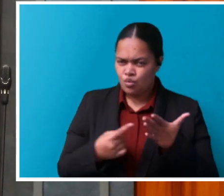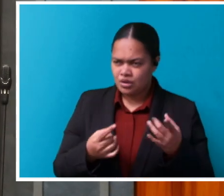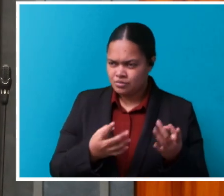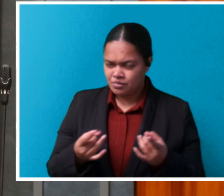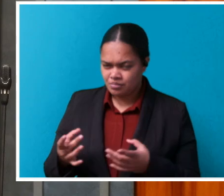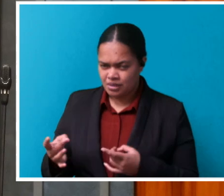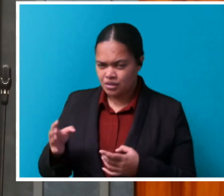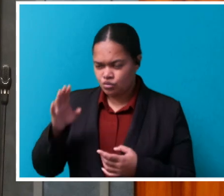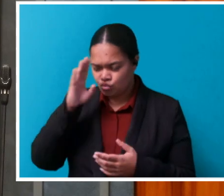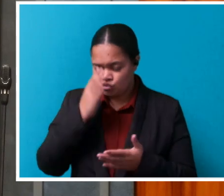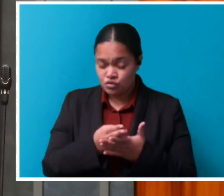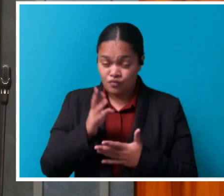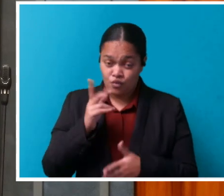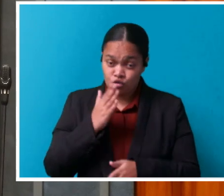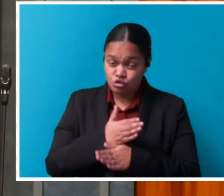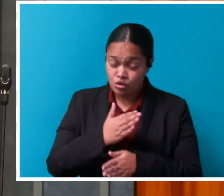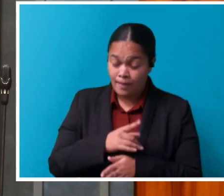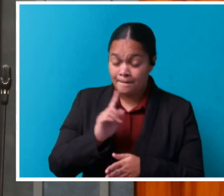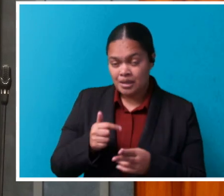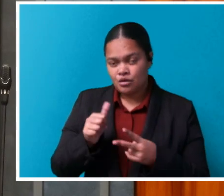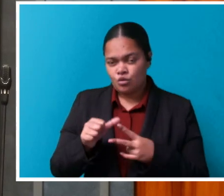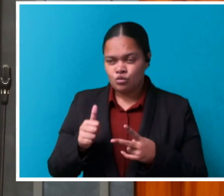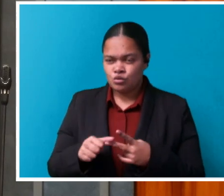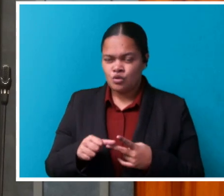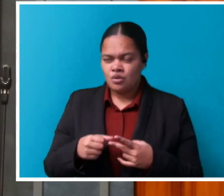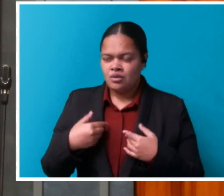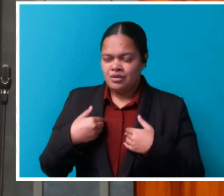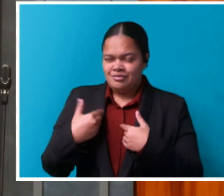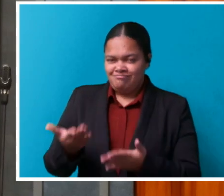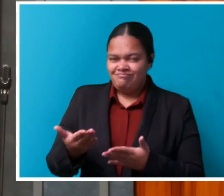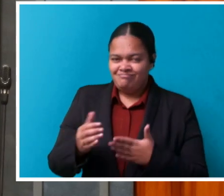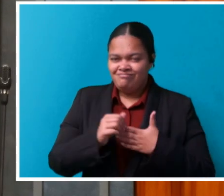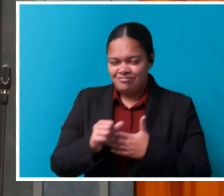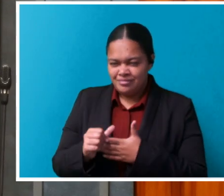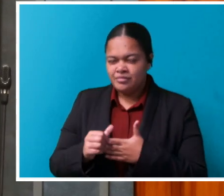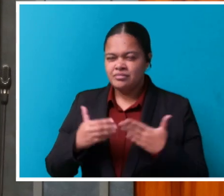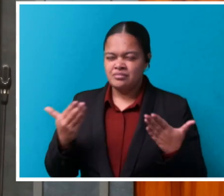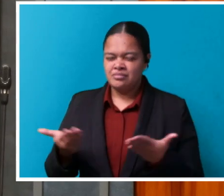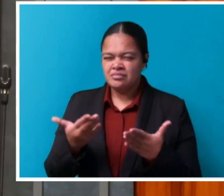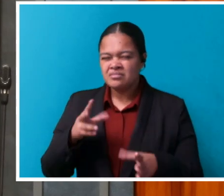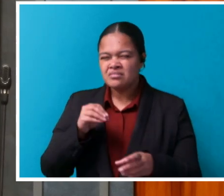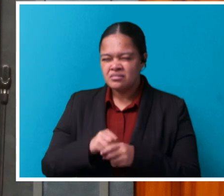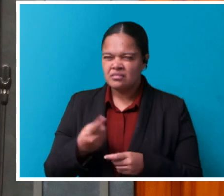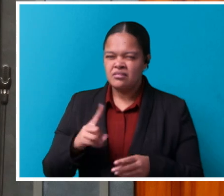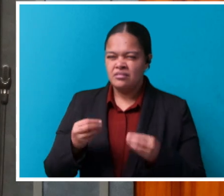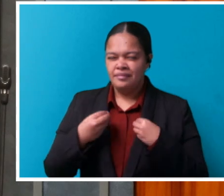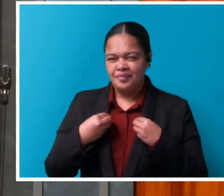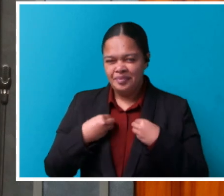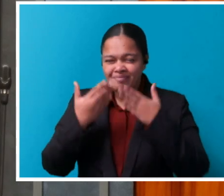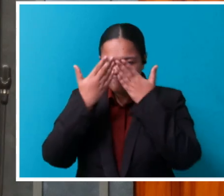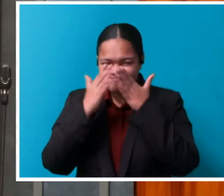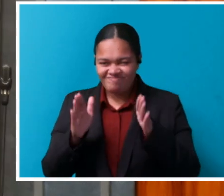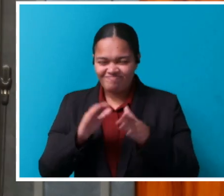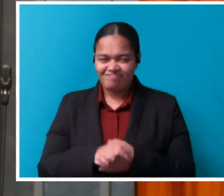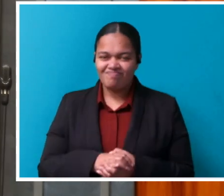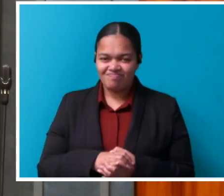for jobs, but also preparing them to be leaders, innovators, and entrepreneurs. At this point in